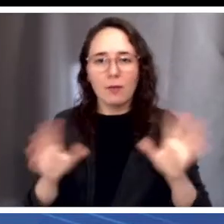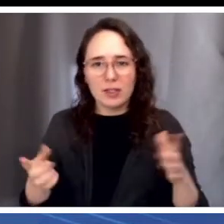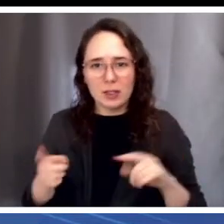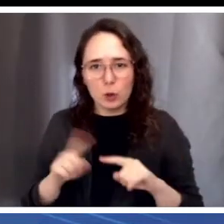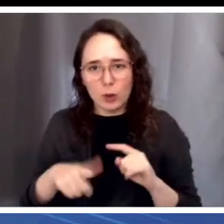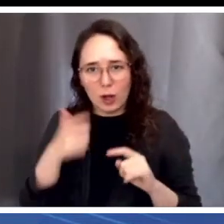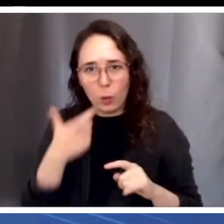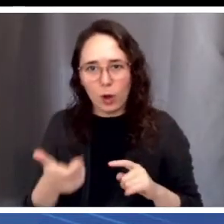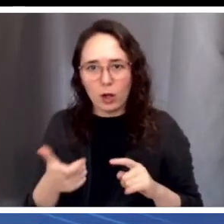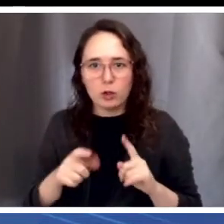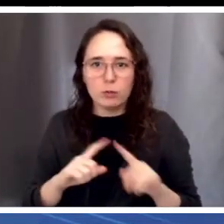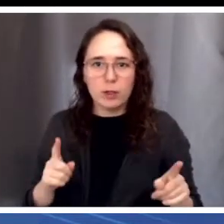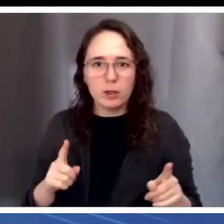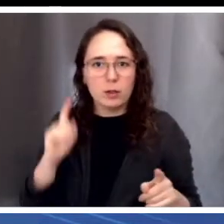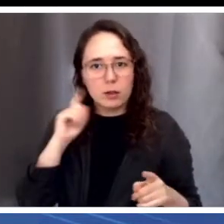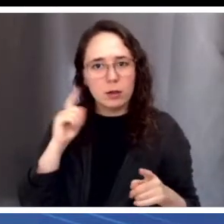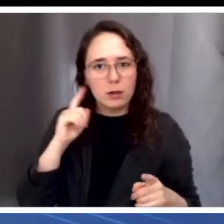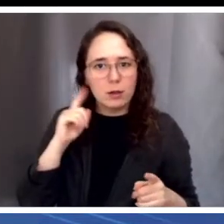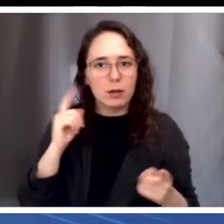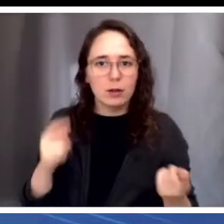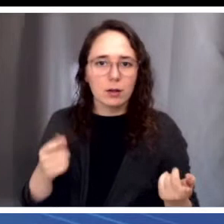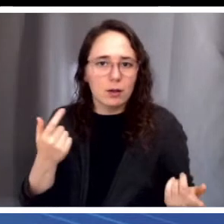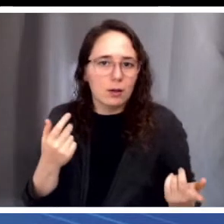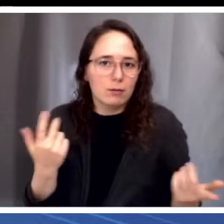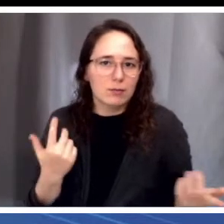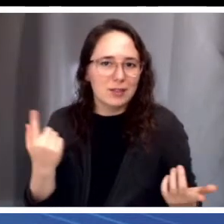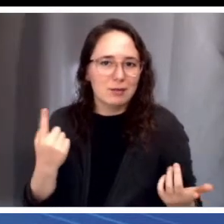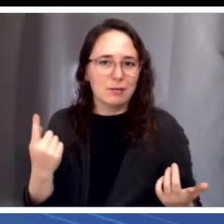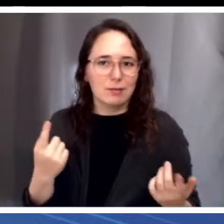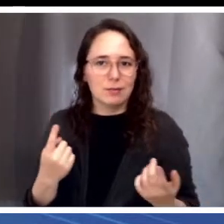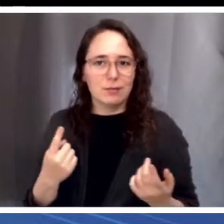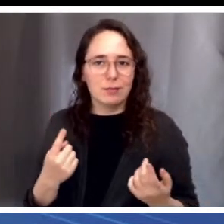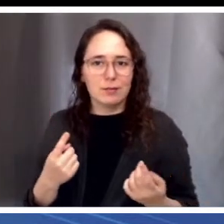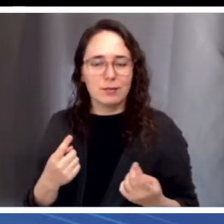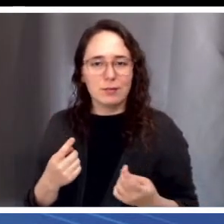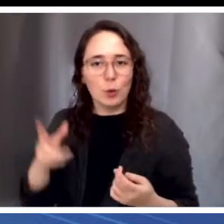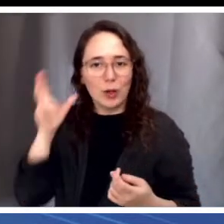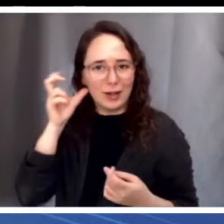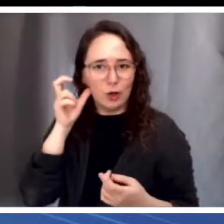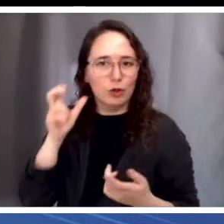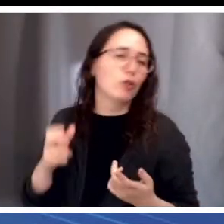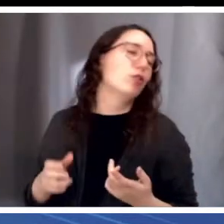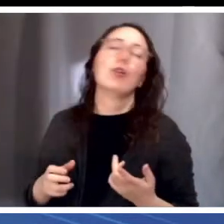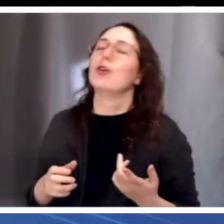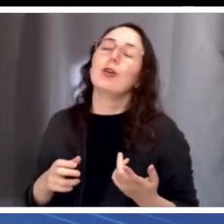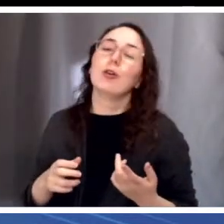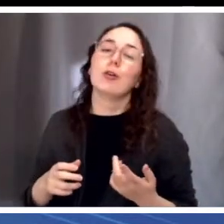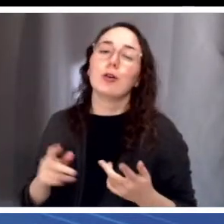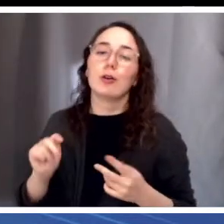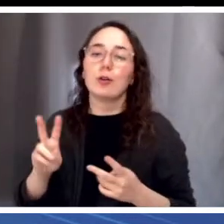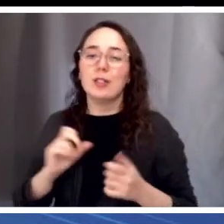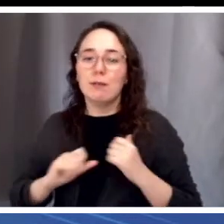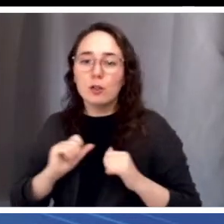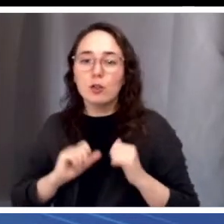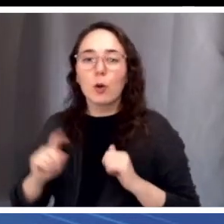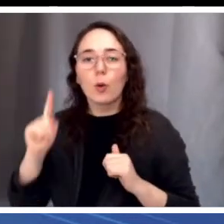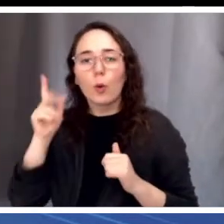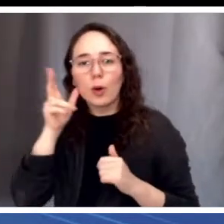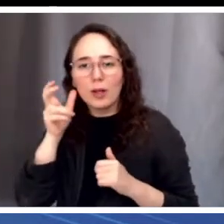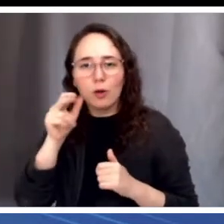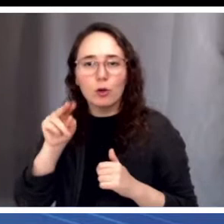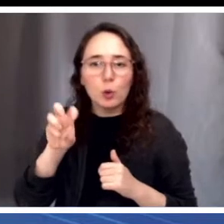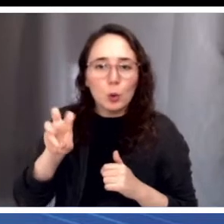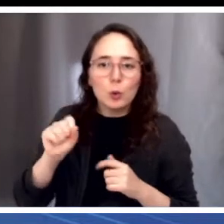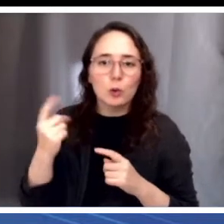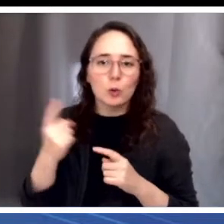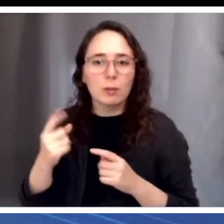something that it gives you the visual content. And in a way, I actually think it's a really good educational curve for some people,